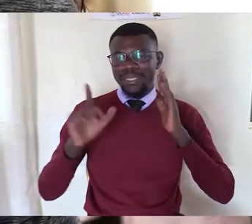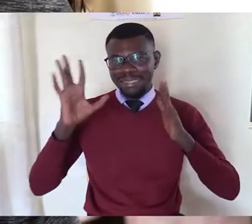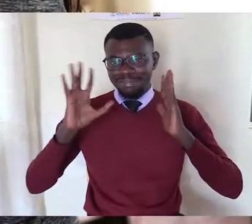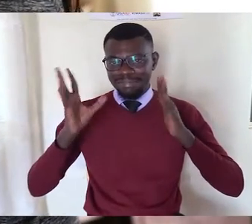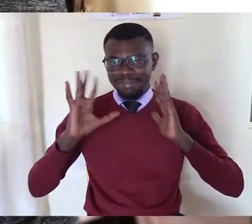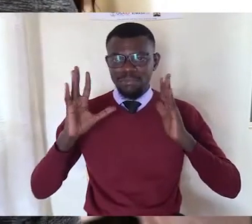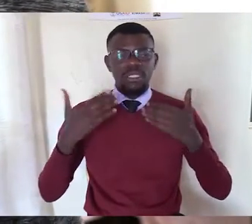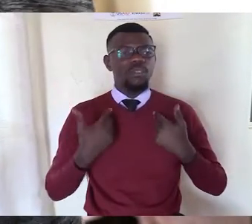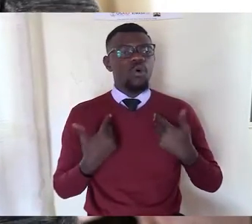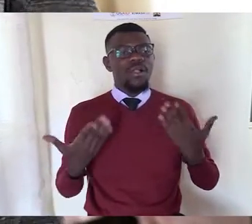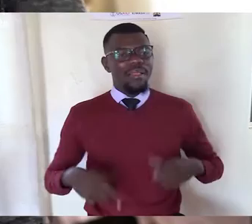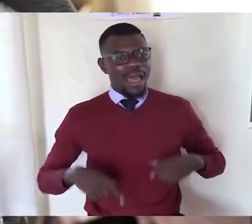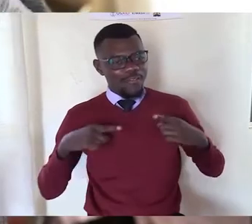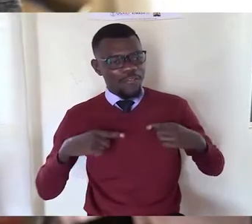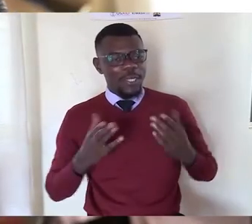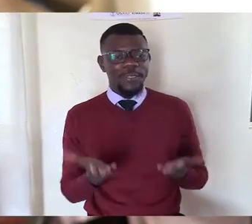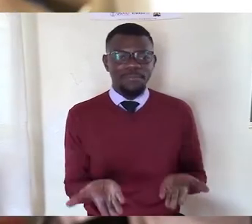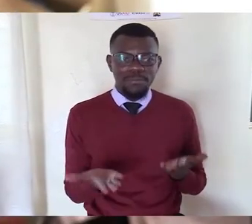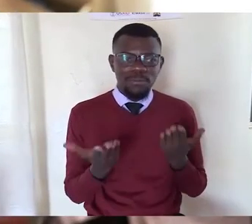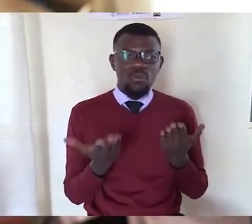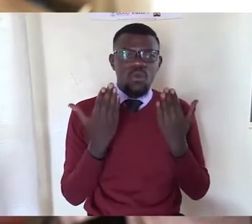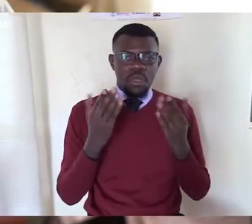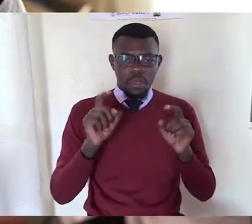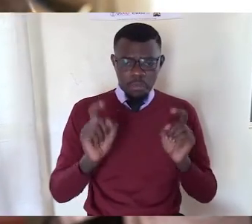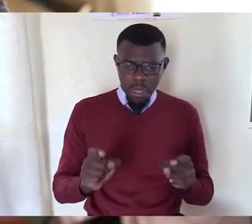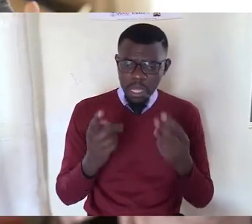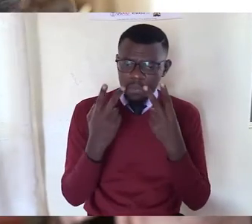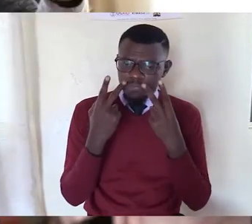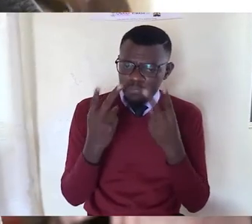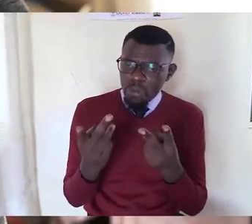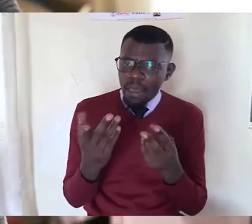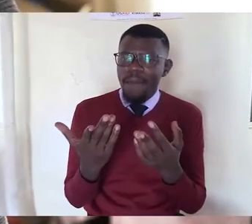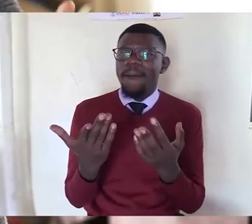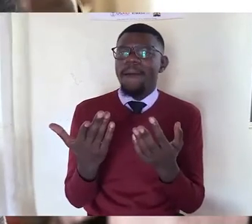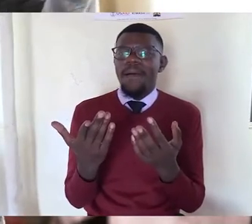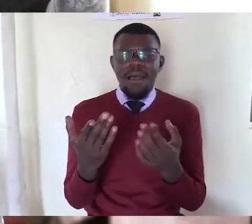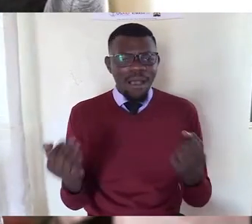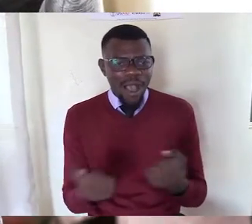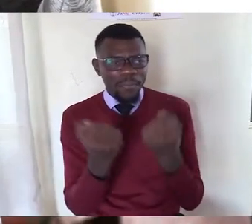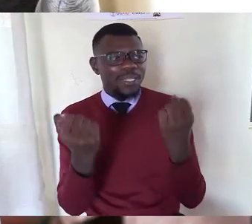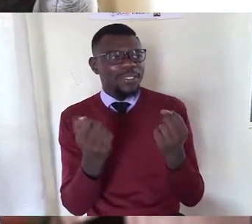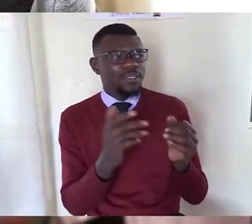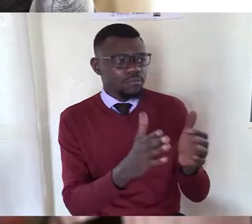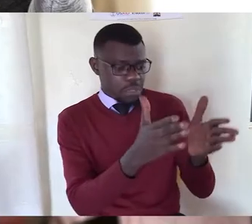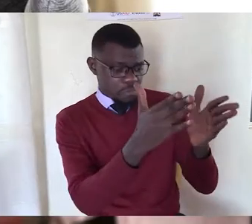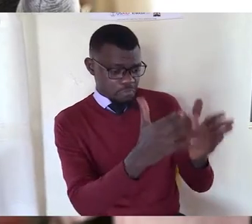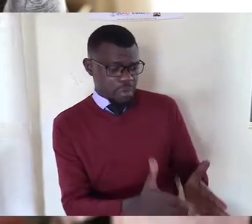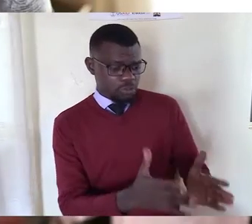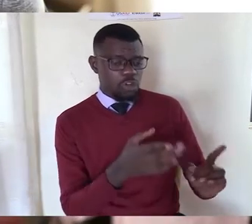immediate livelihood reconstruction. So we must be able to look at mtu anapopata ama anapo